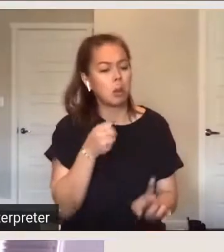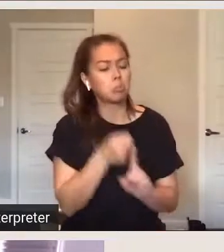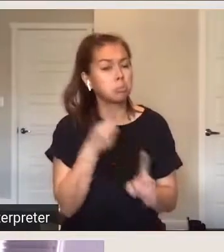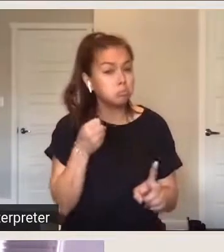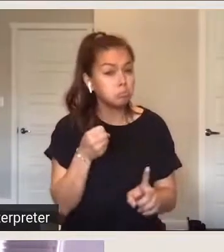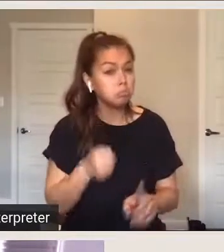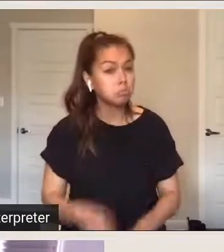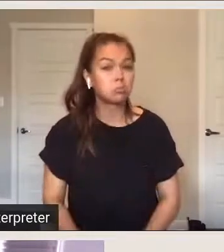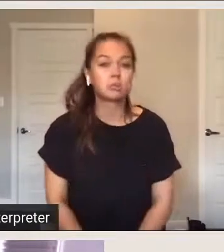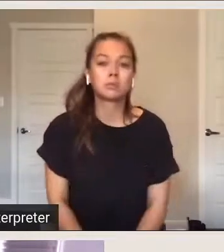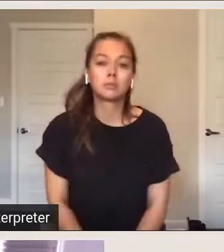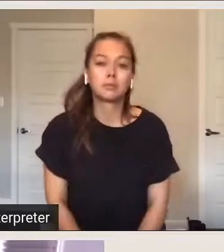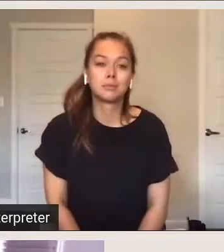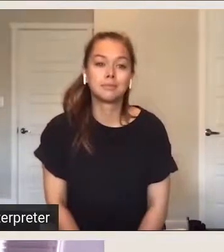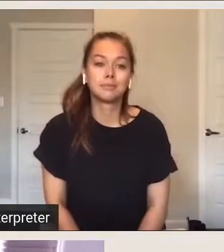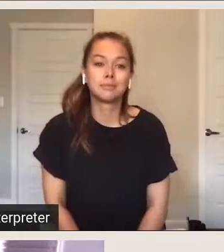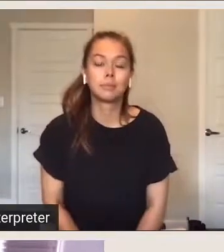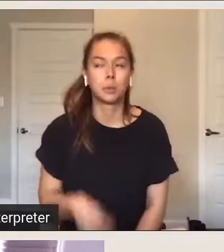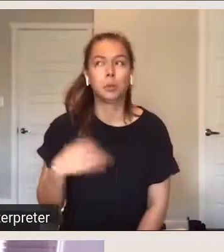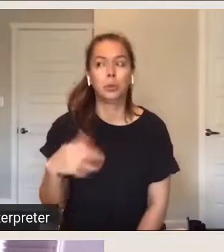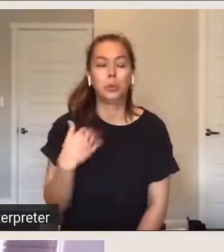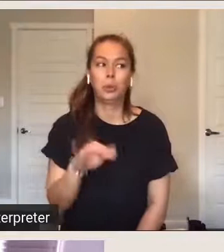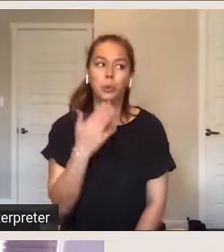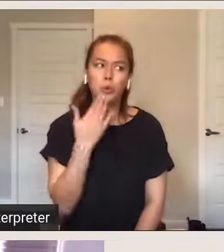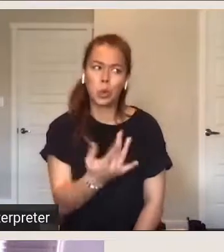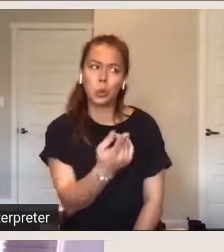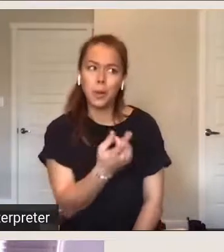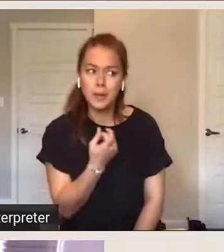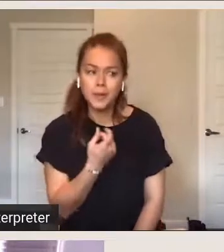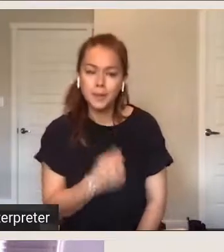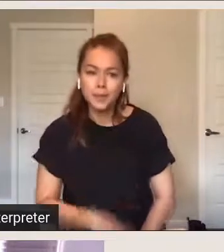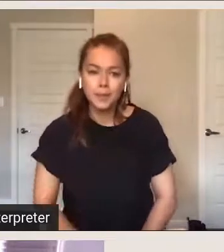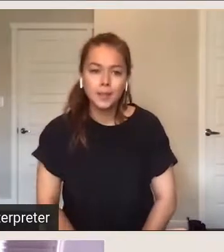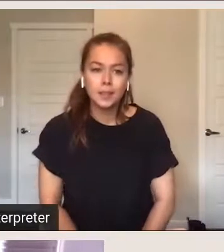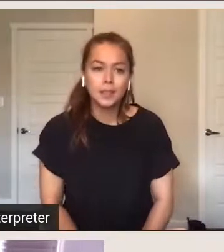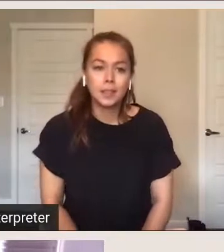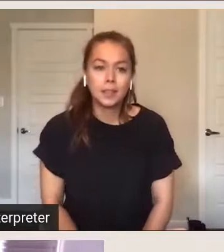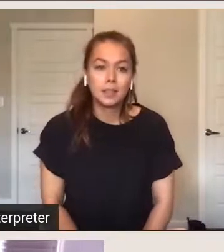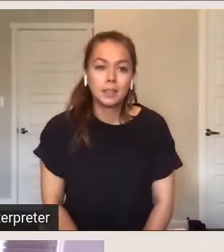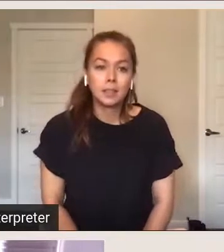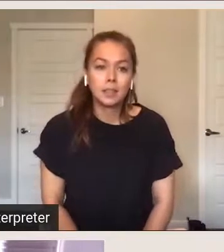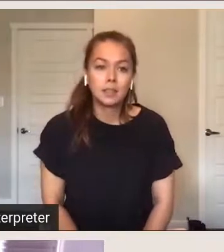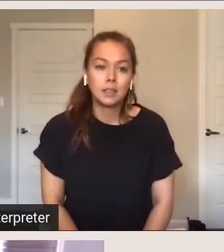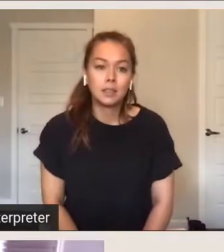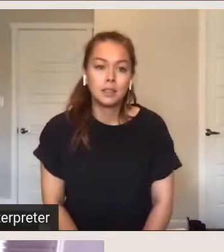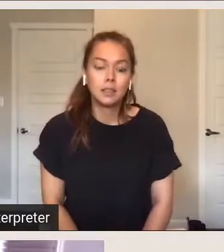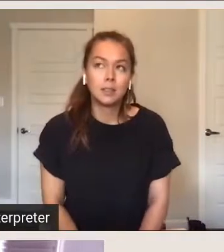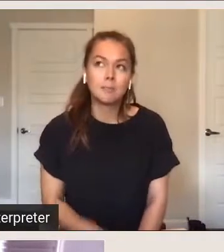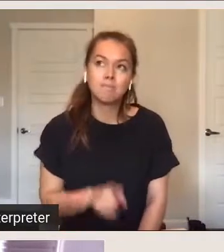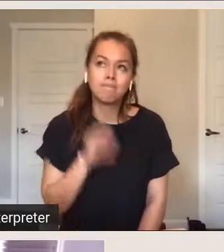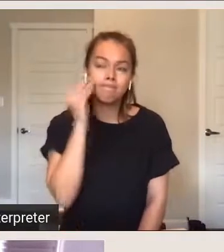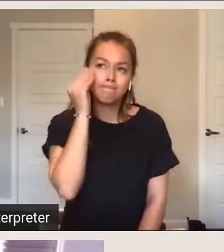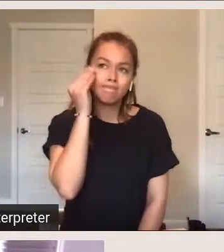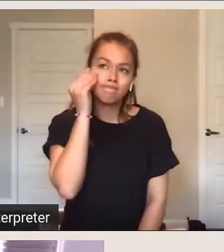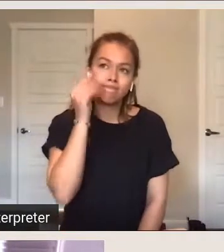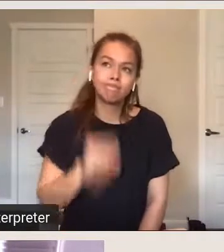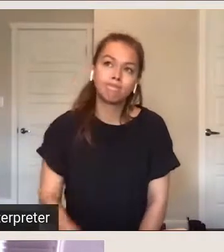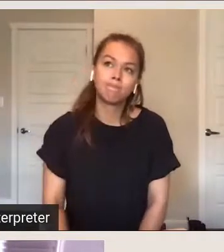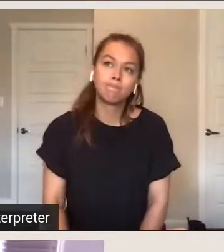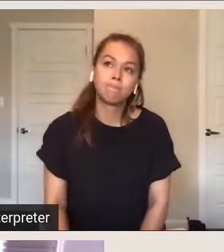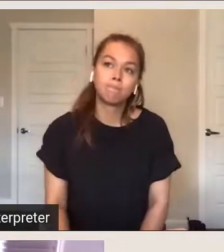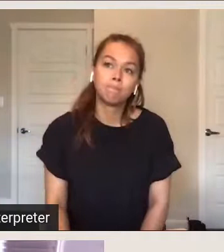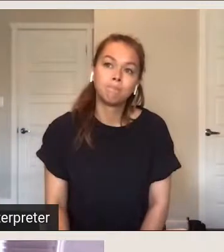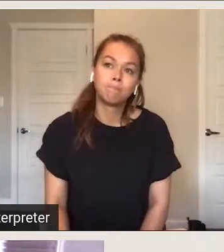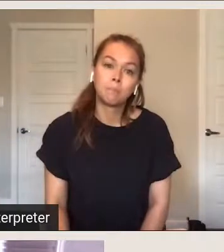That's a good question. Let me see. So I'm a